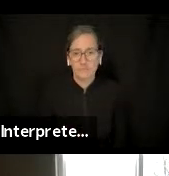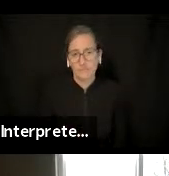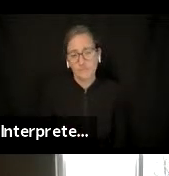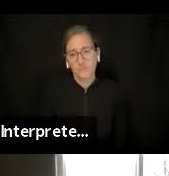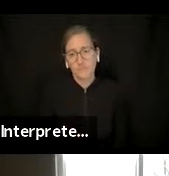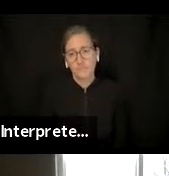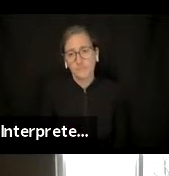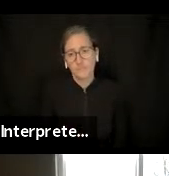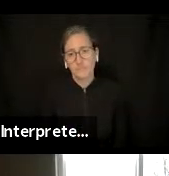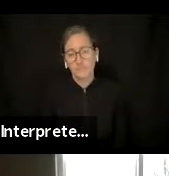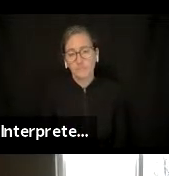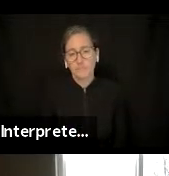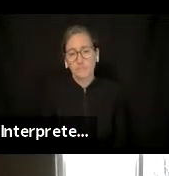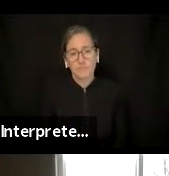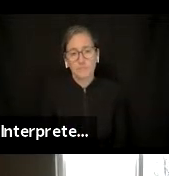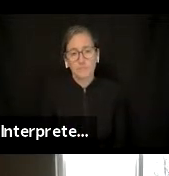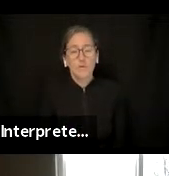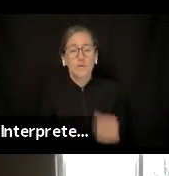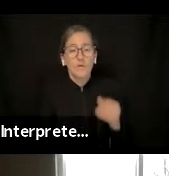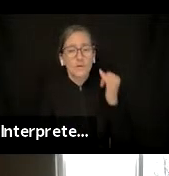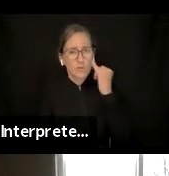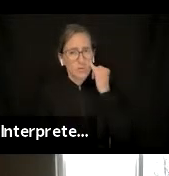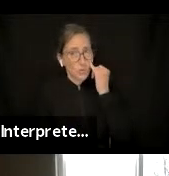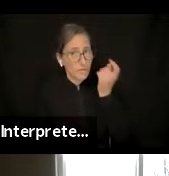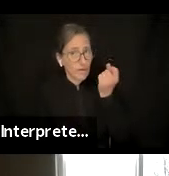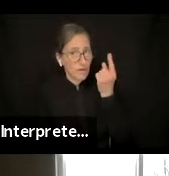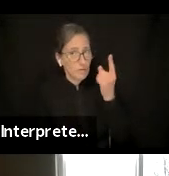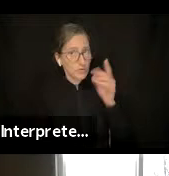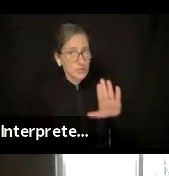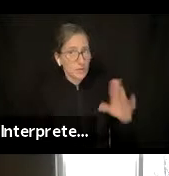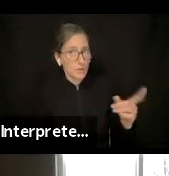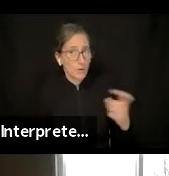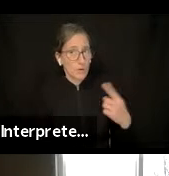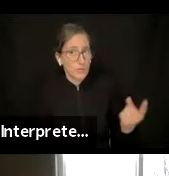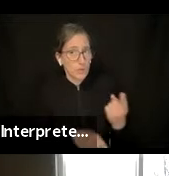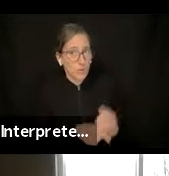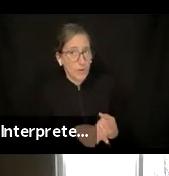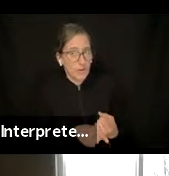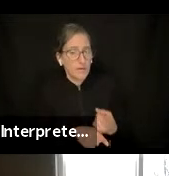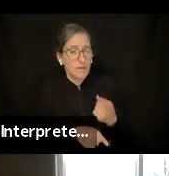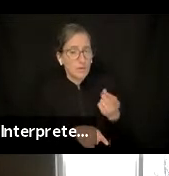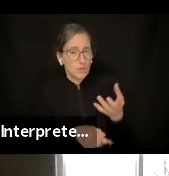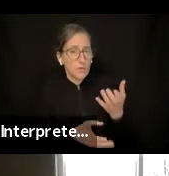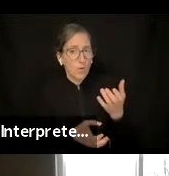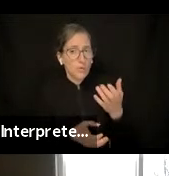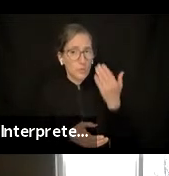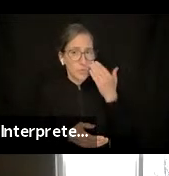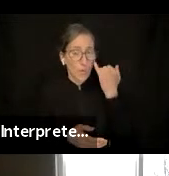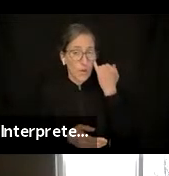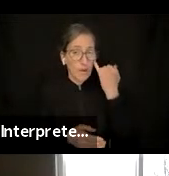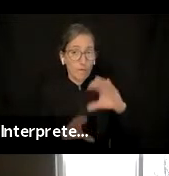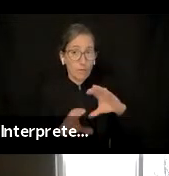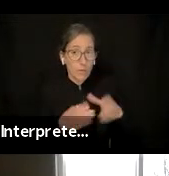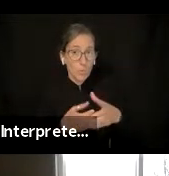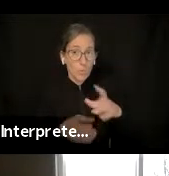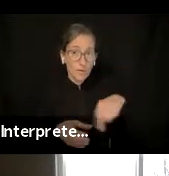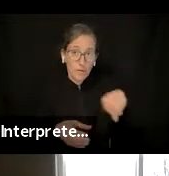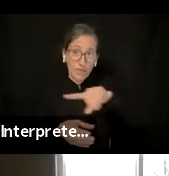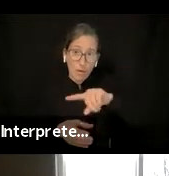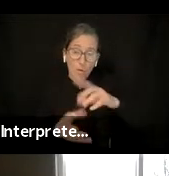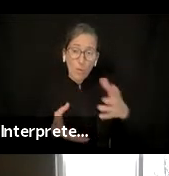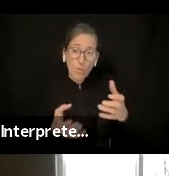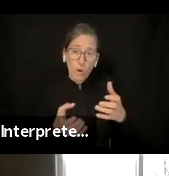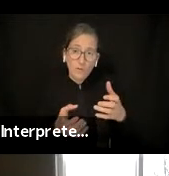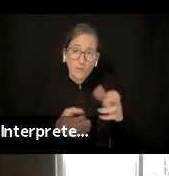I think so. If I hear you correctly, what you're asking is, would this group want to enable that option? And